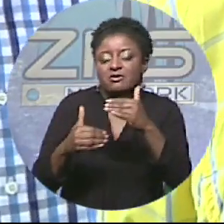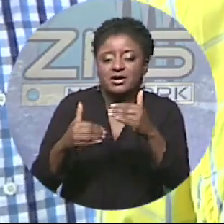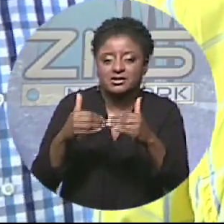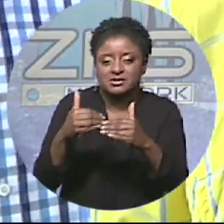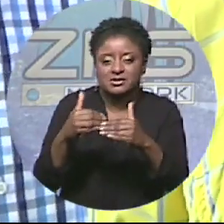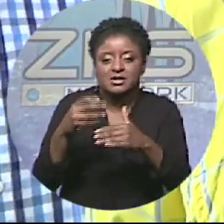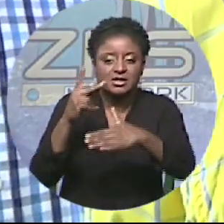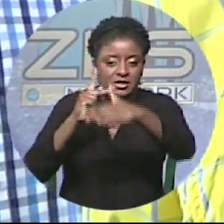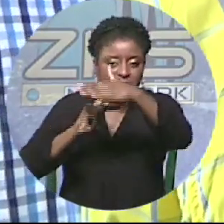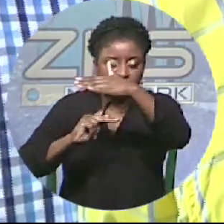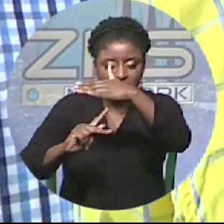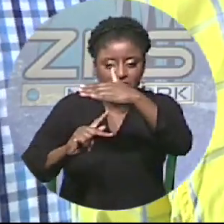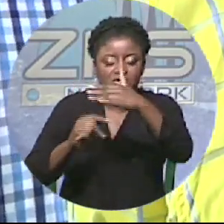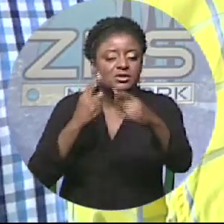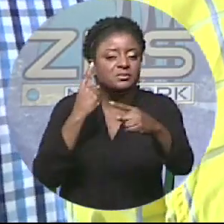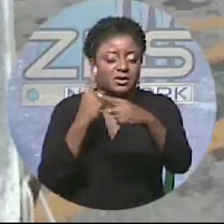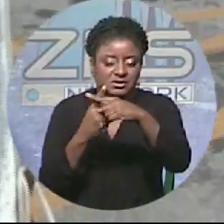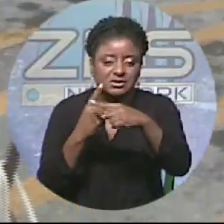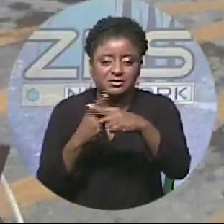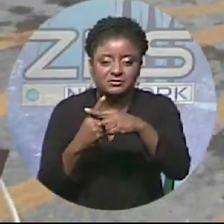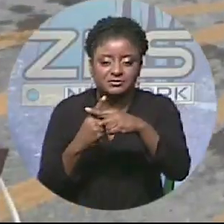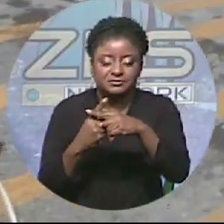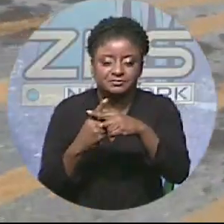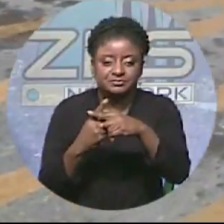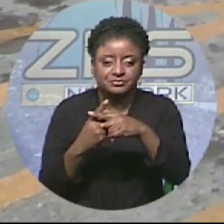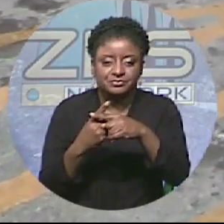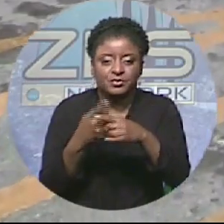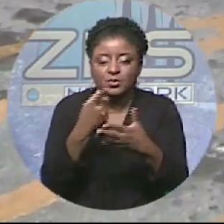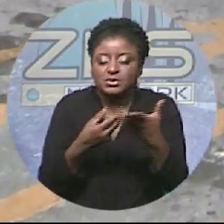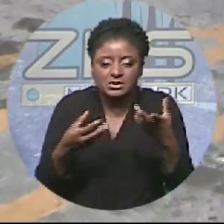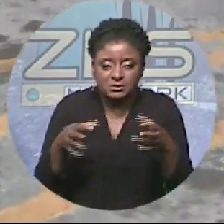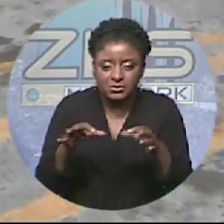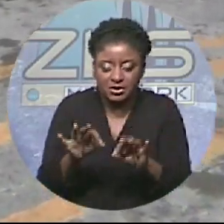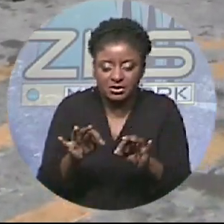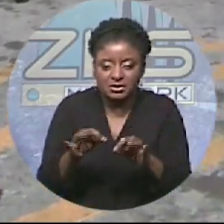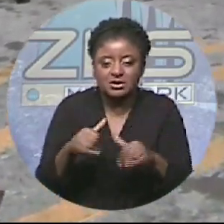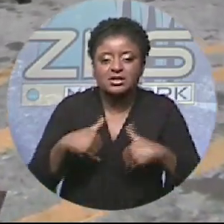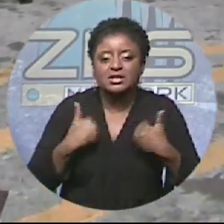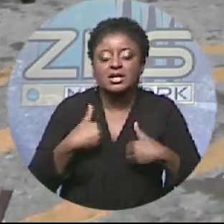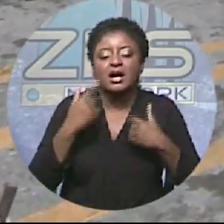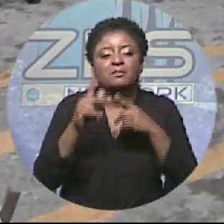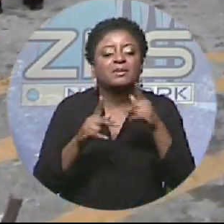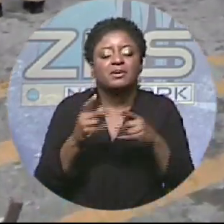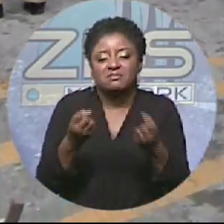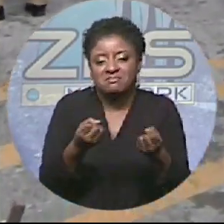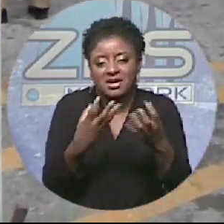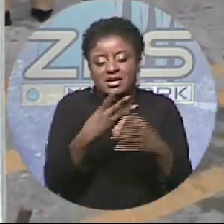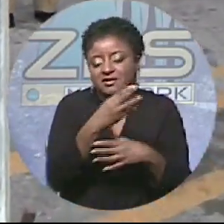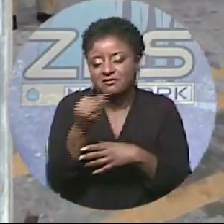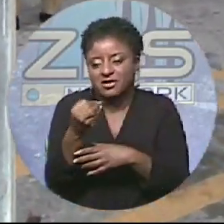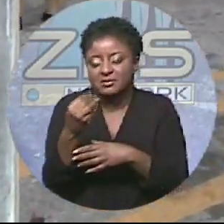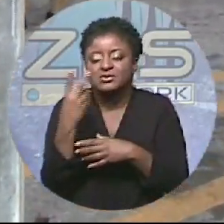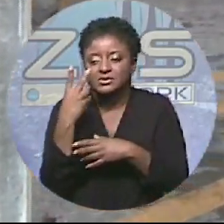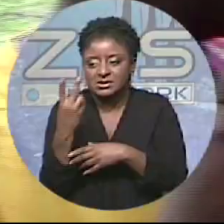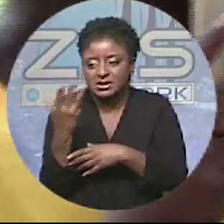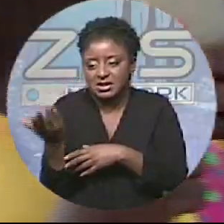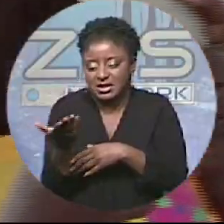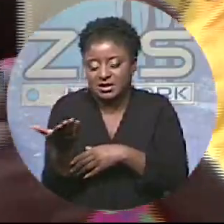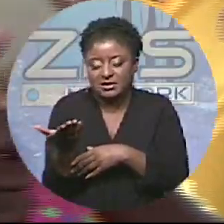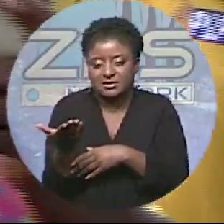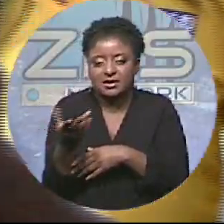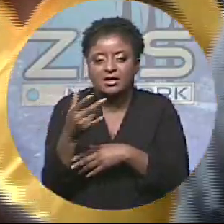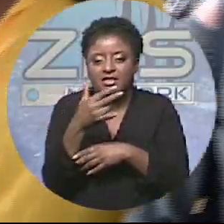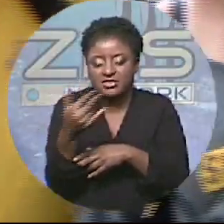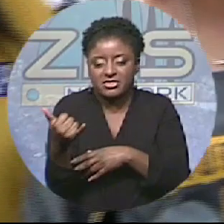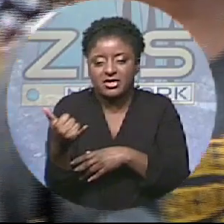trajectory ahead is a very positive one. The key is the young people, and you see many of them around us here this morning. They hold